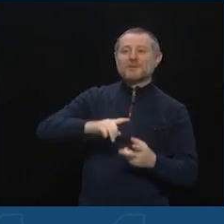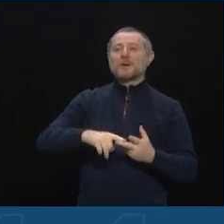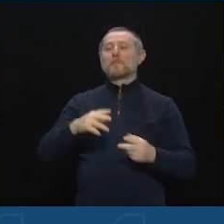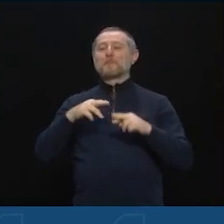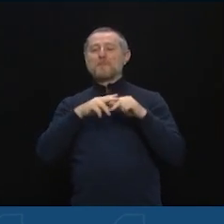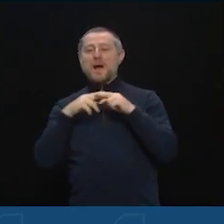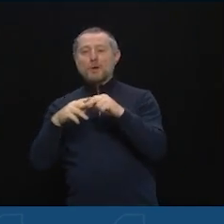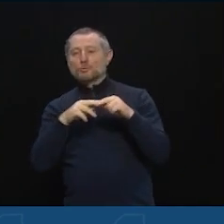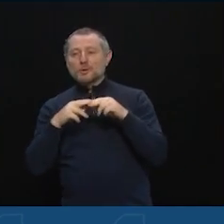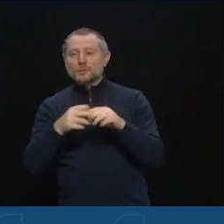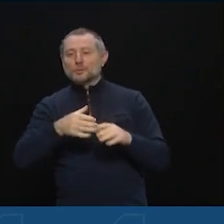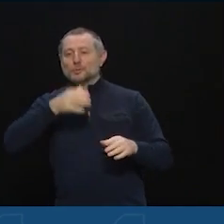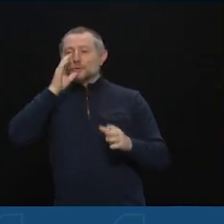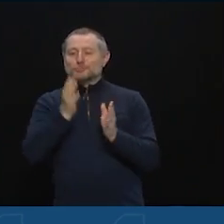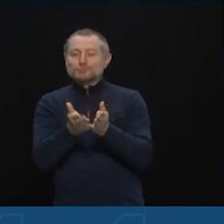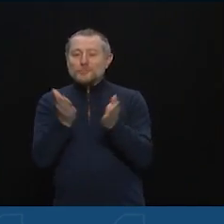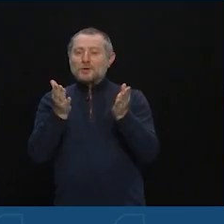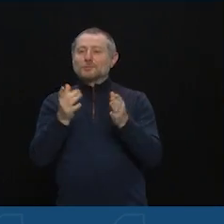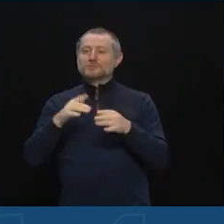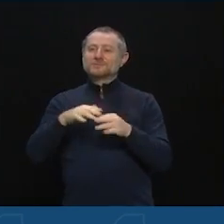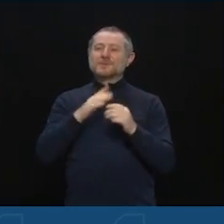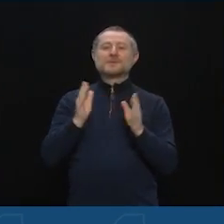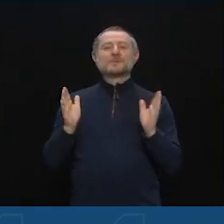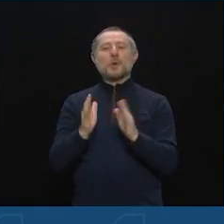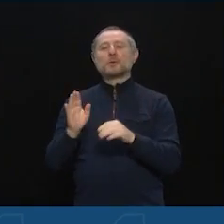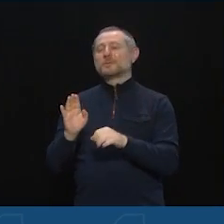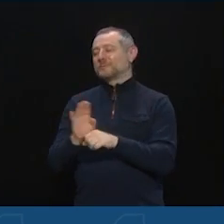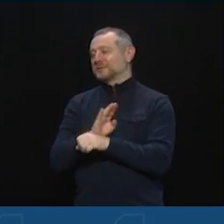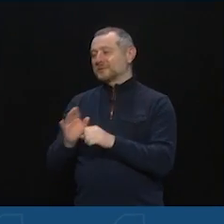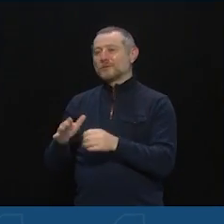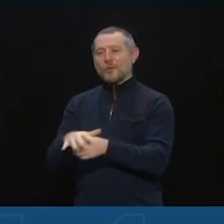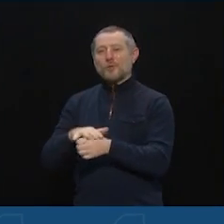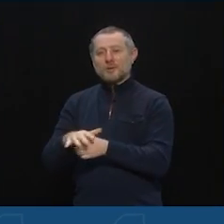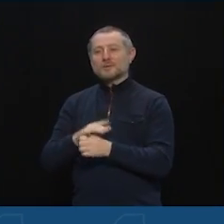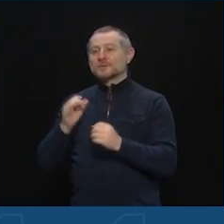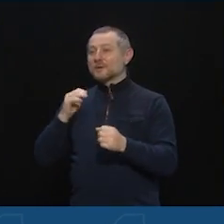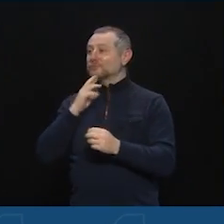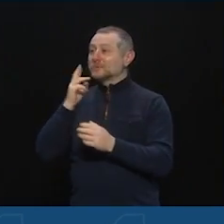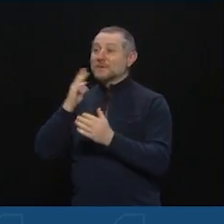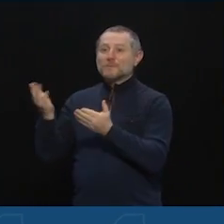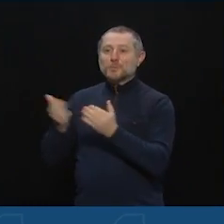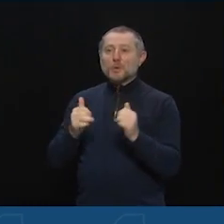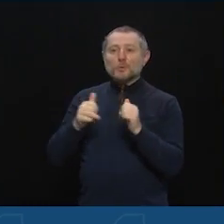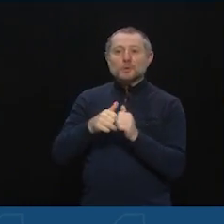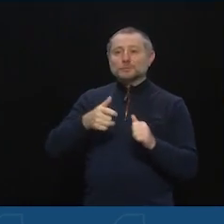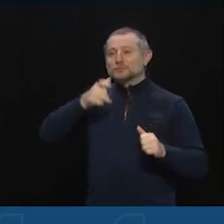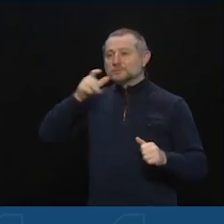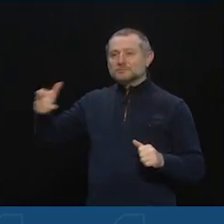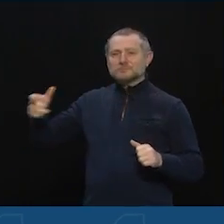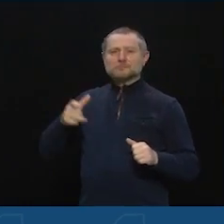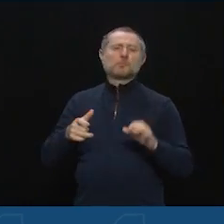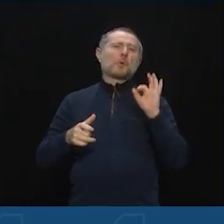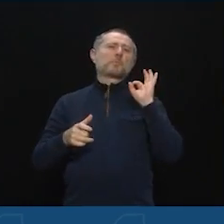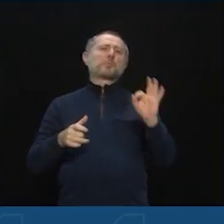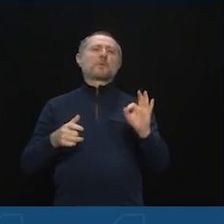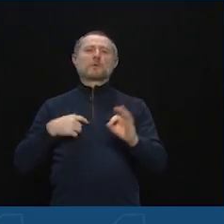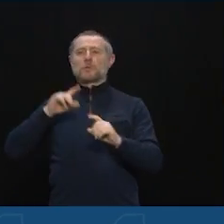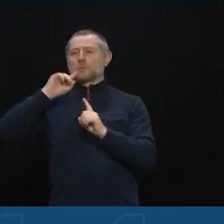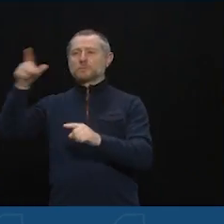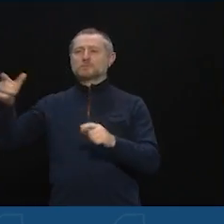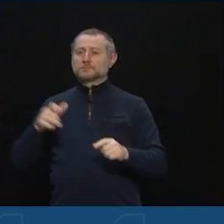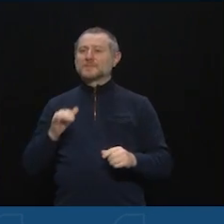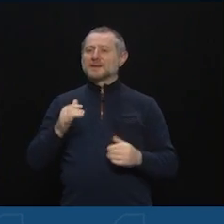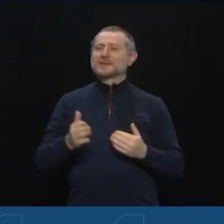our small local mom and pop restaurant with our takeout order, with our to-go order, is huge. It's usually convenient, and